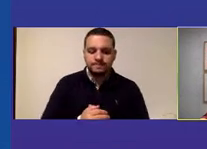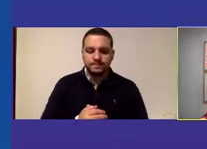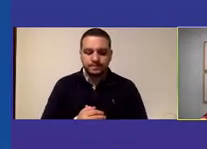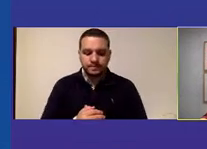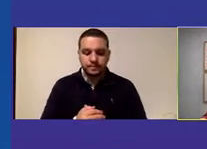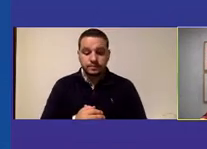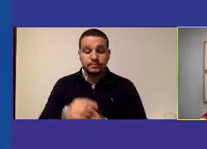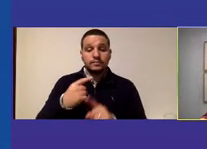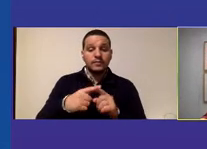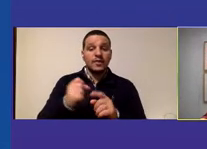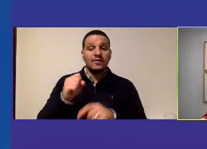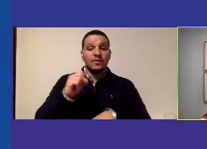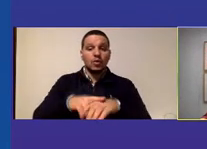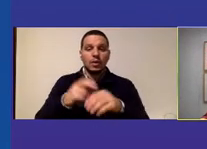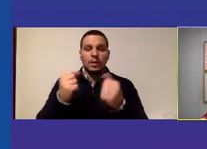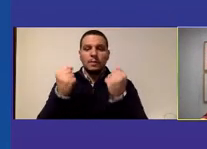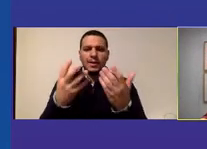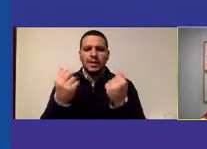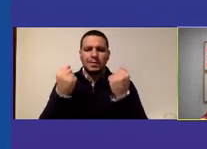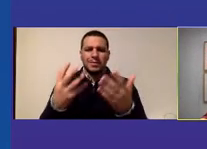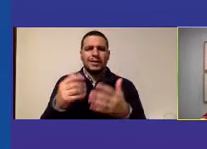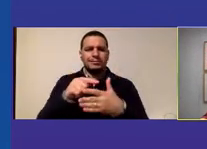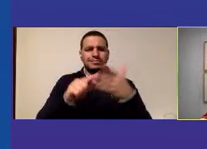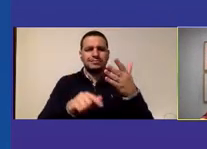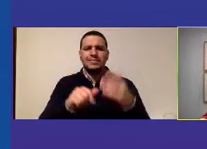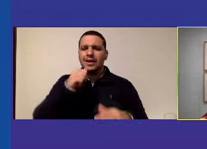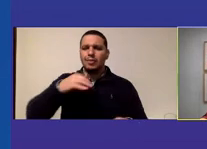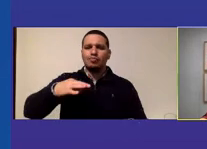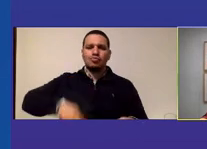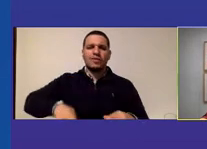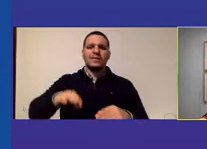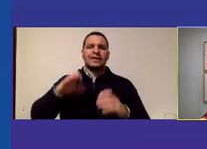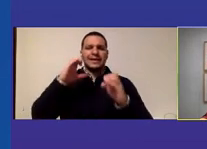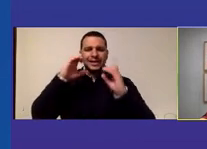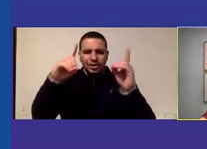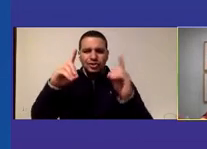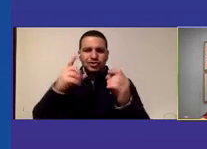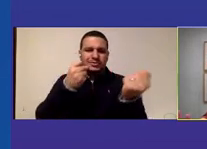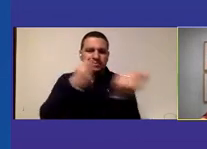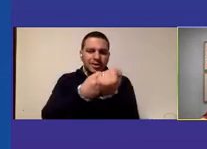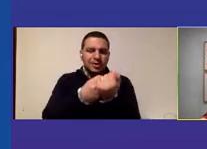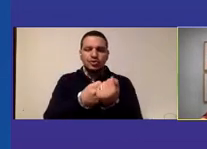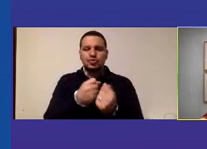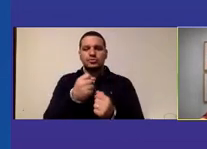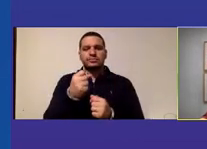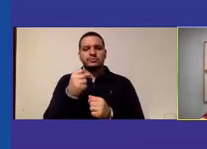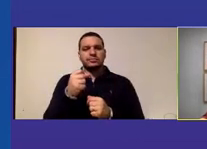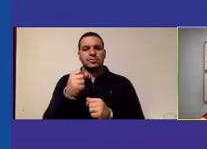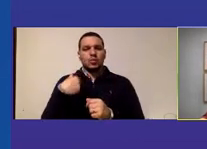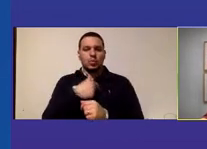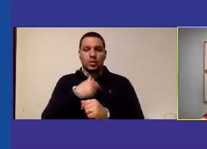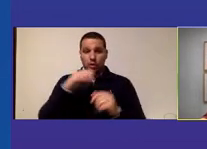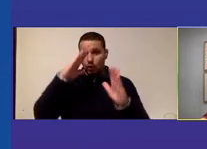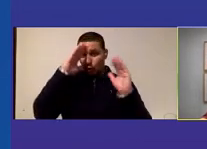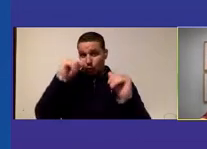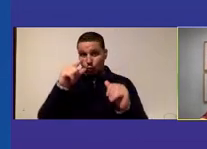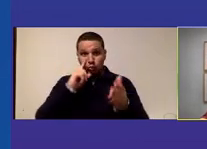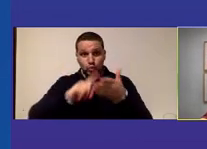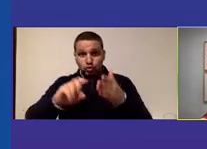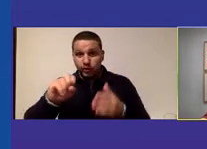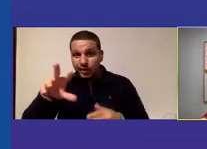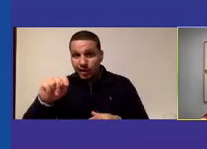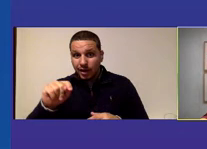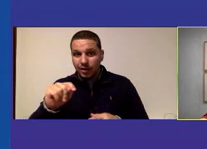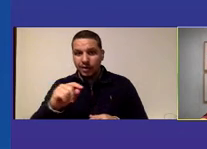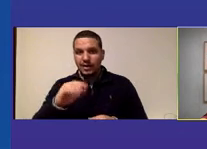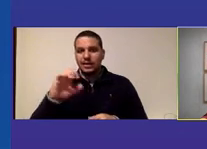And of course, our many, many, many nonprofit and educational sponsors and exhibitors, which we hope that you check out in the exhibitor